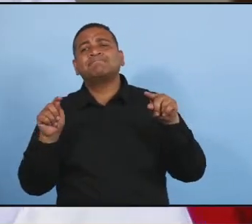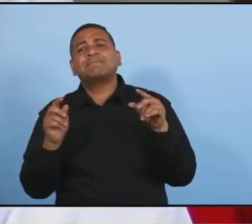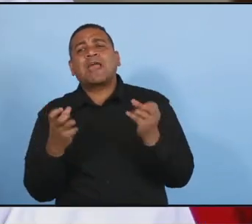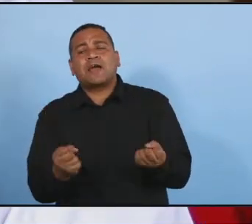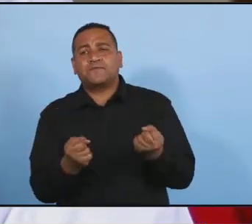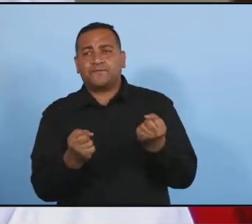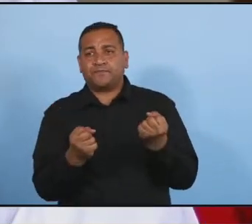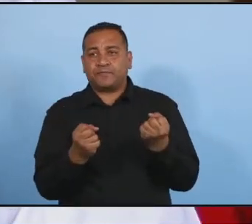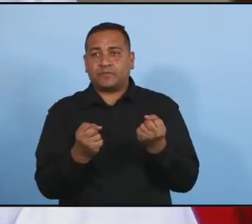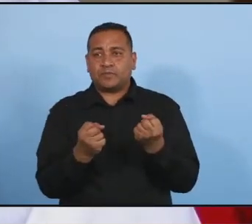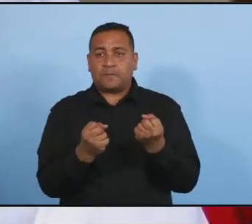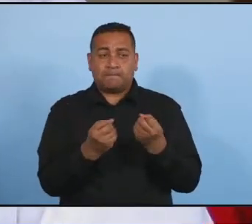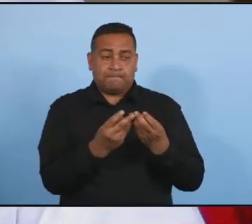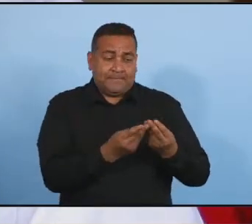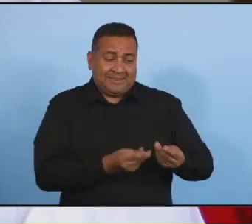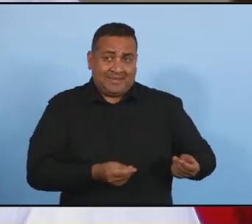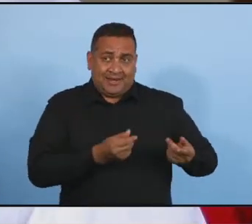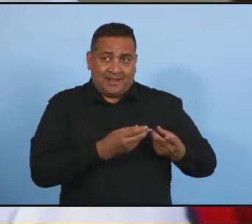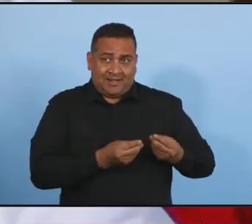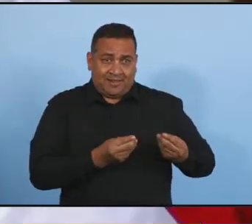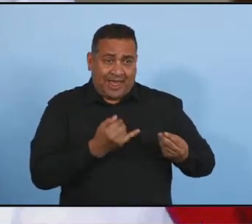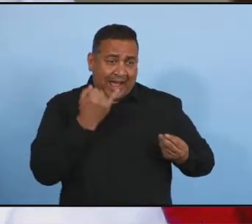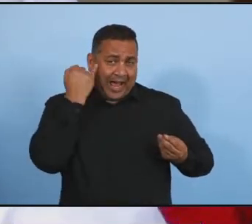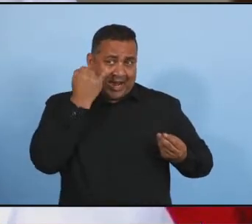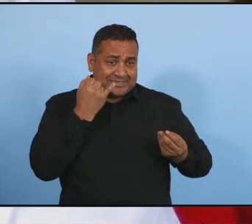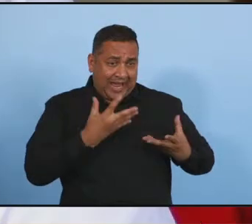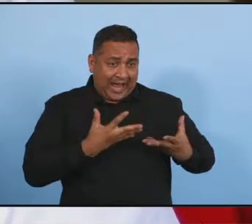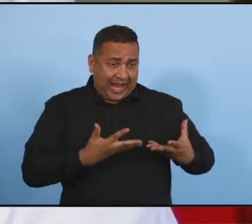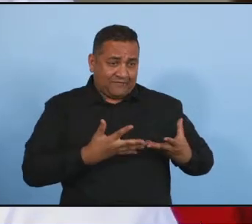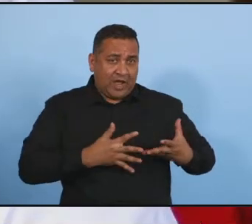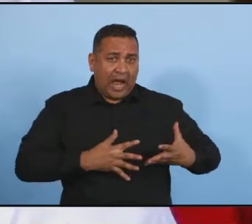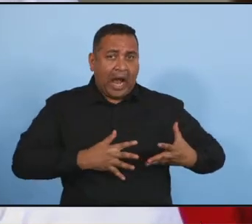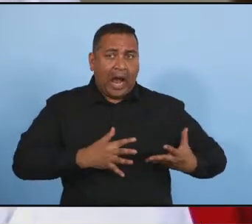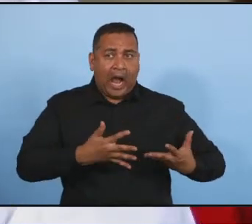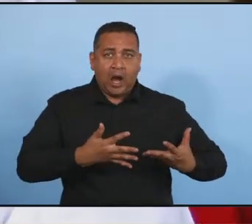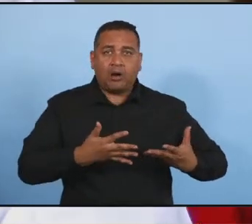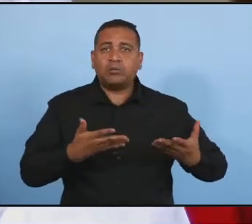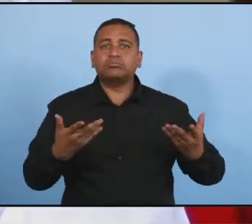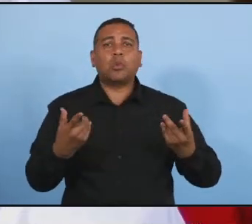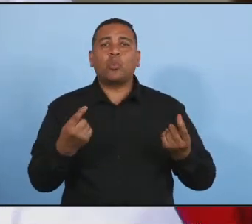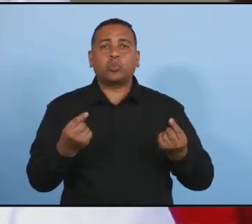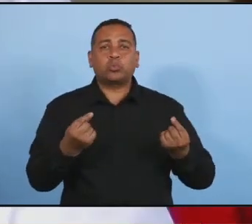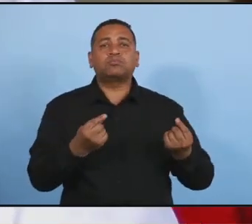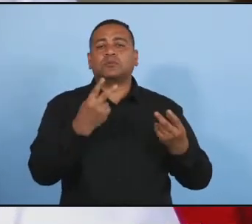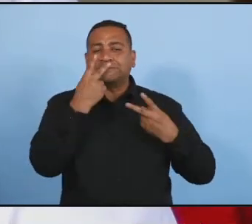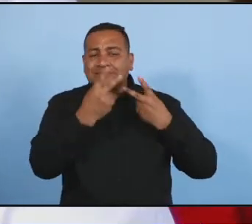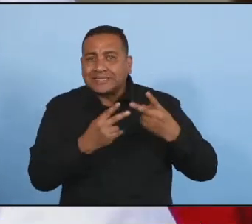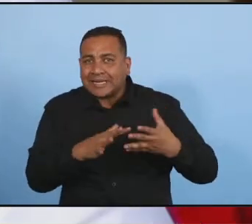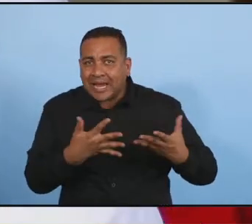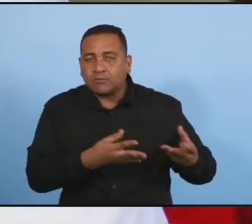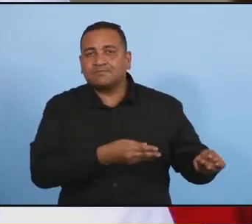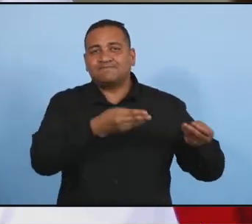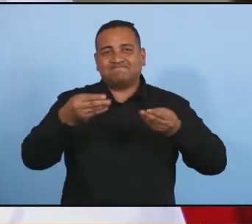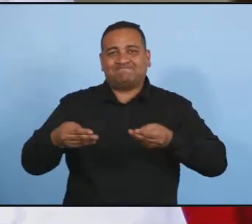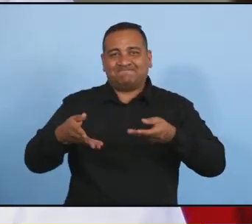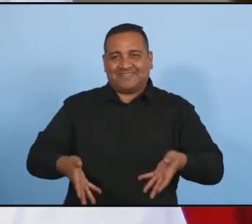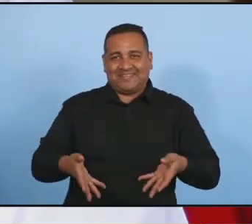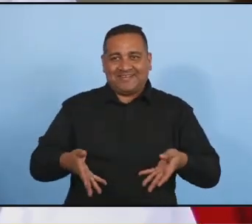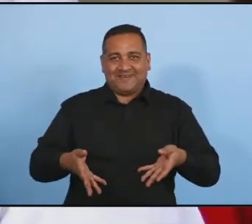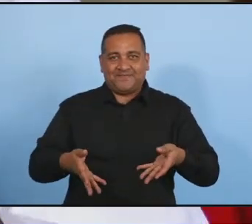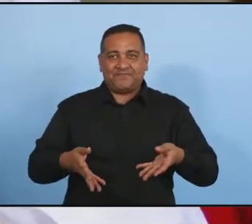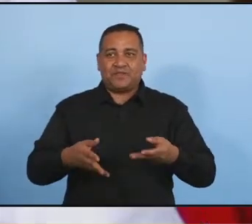do, but just interpret the drawing what he sees, and onto the end after 3 days he's having